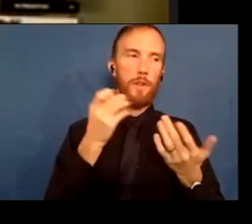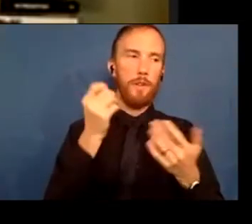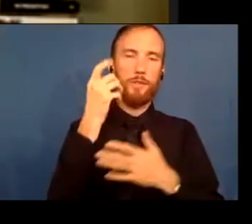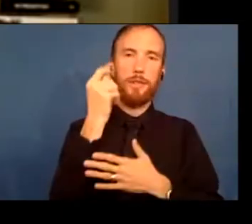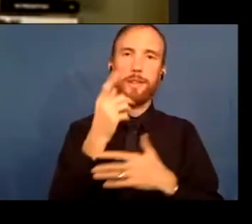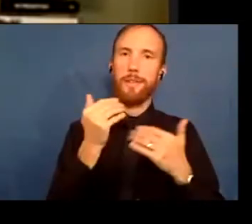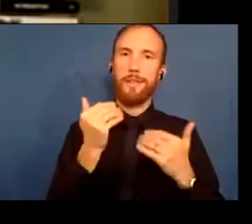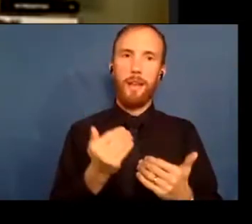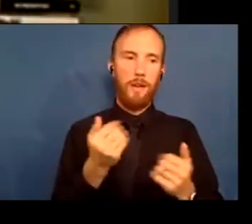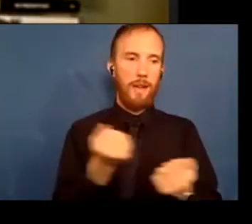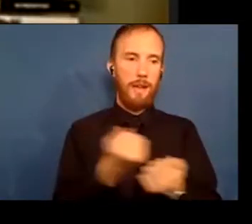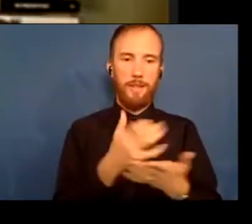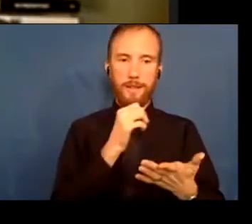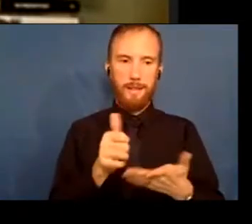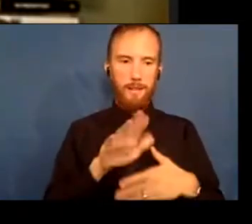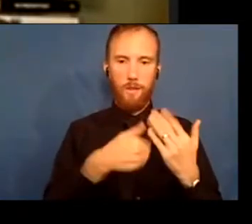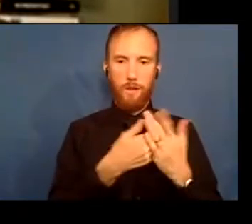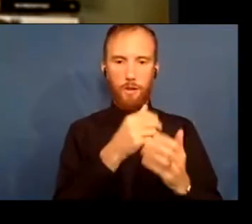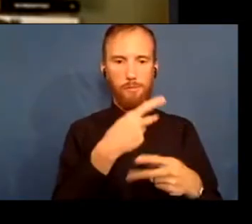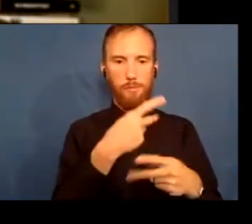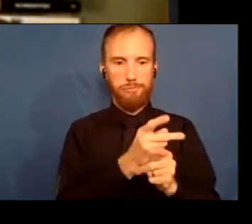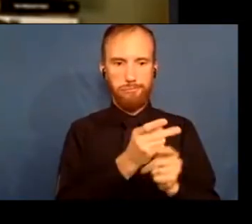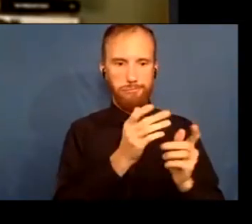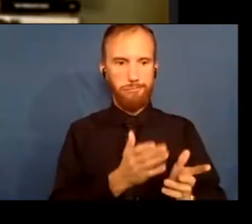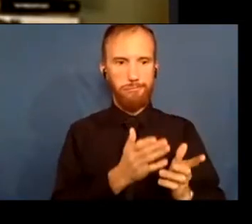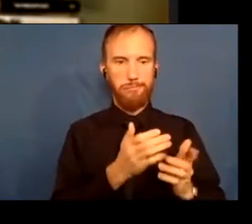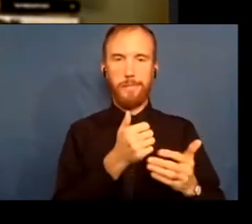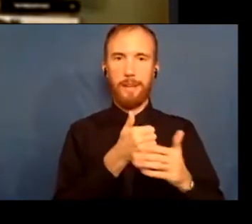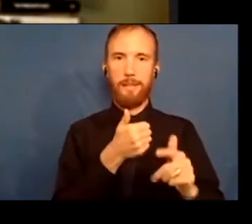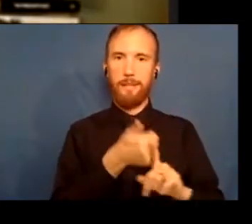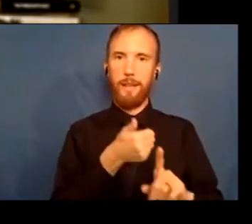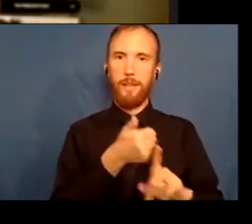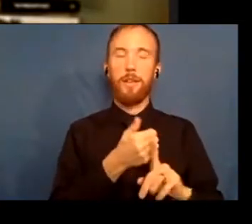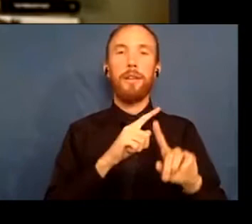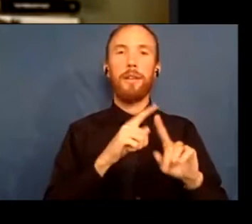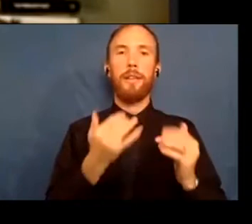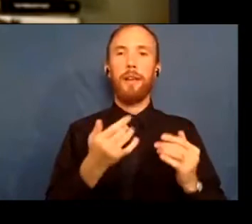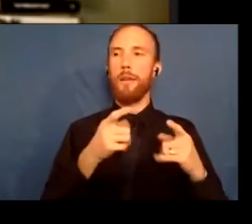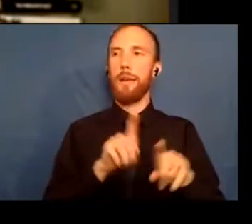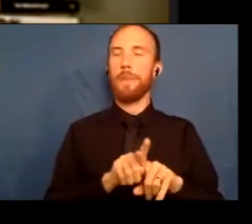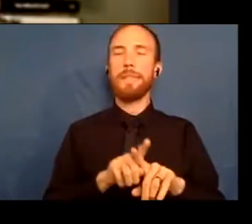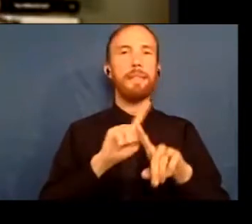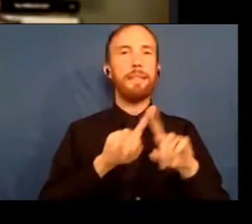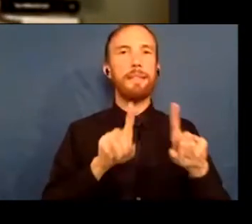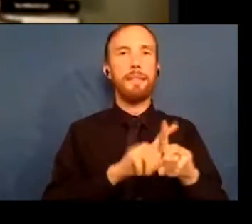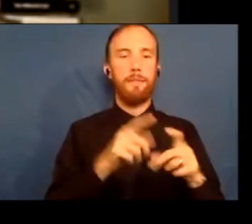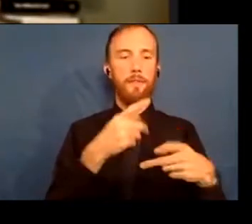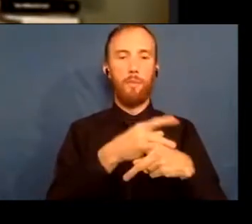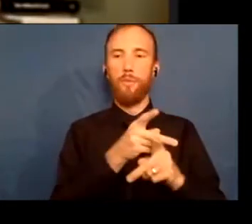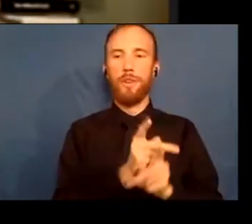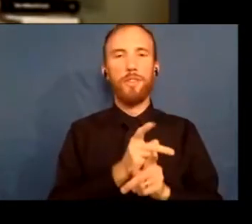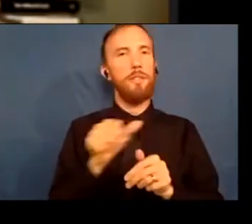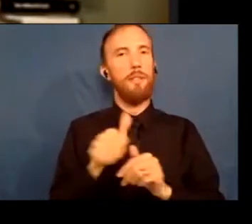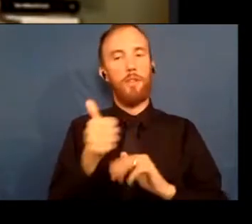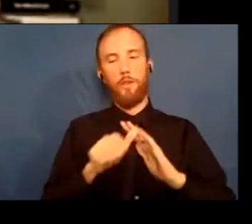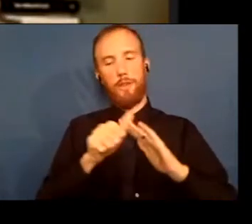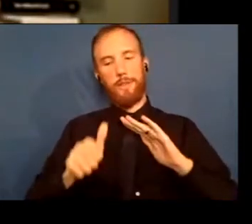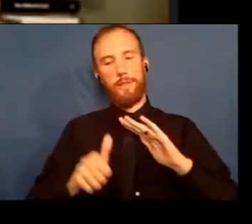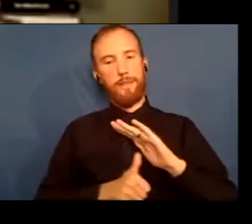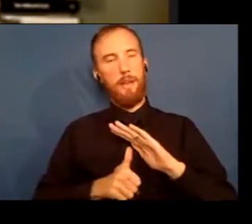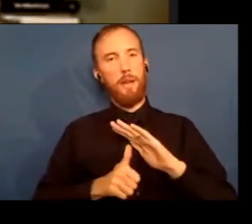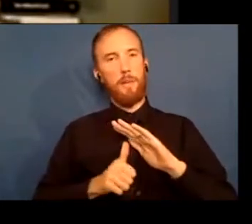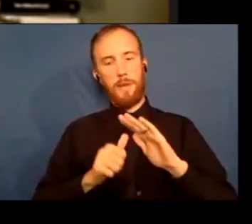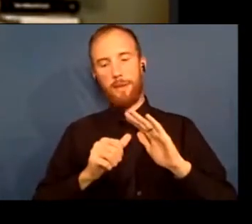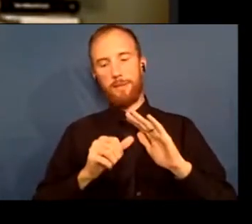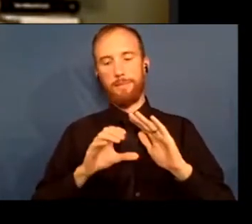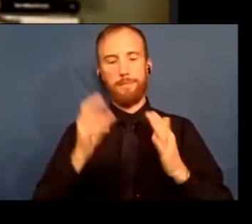It subcontracts production out around the world. And the subcontractors have to